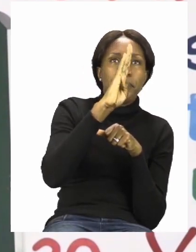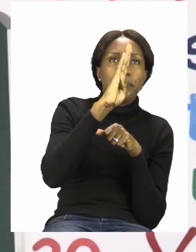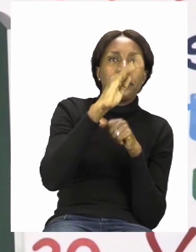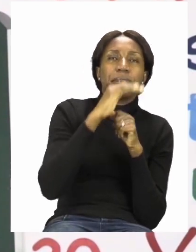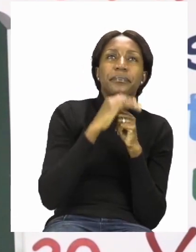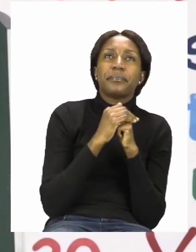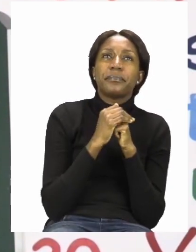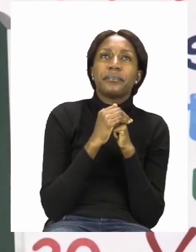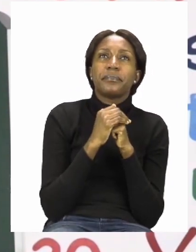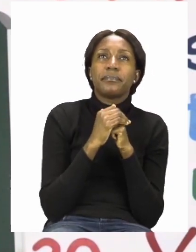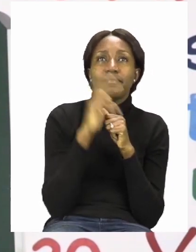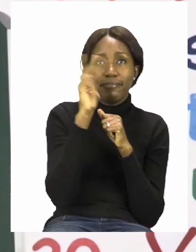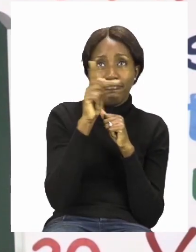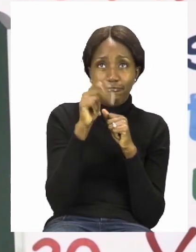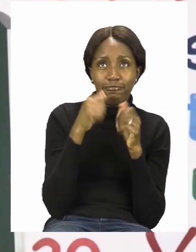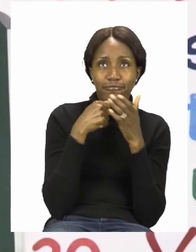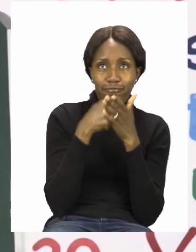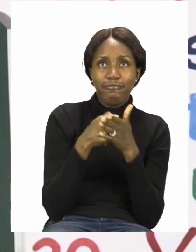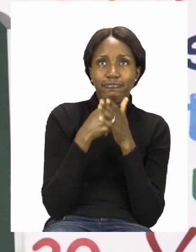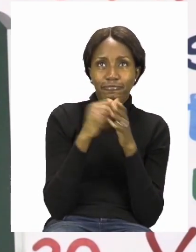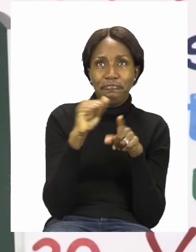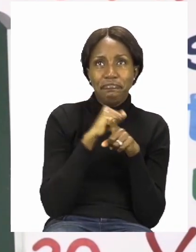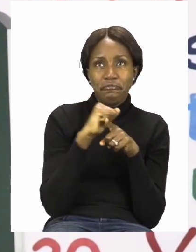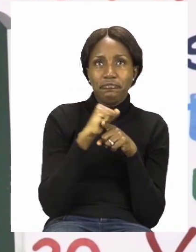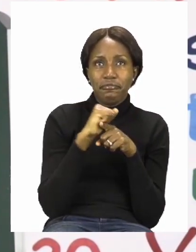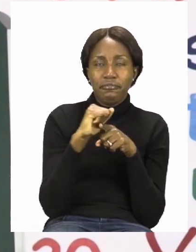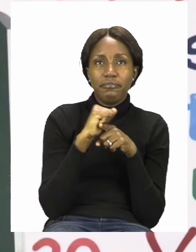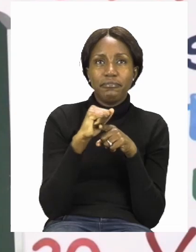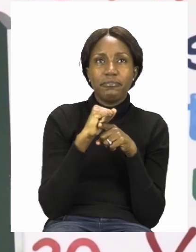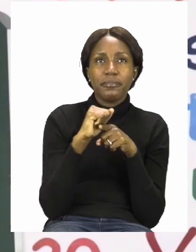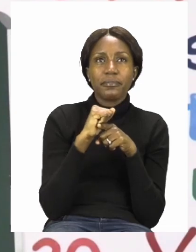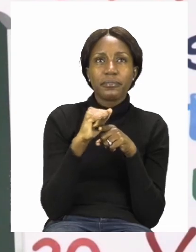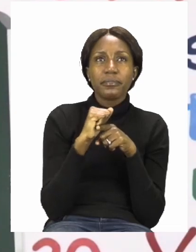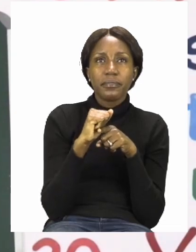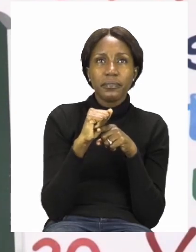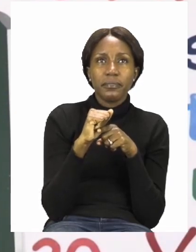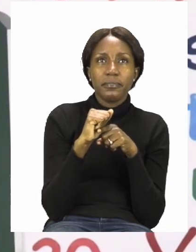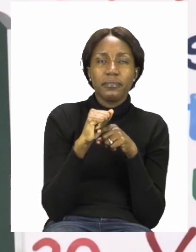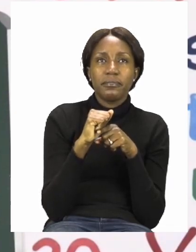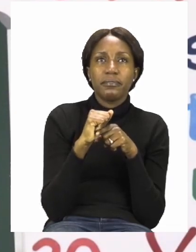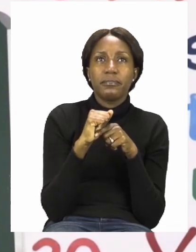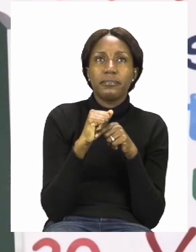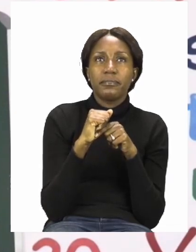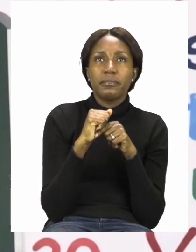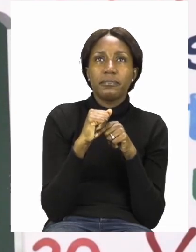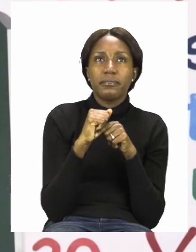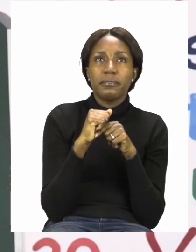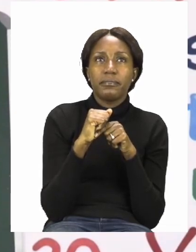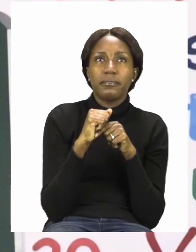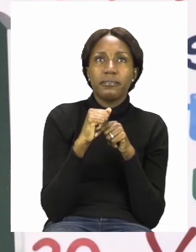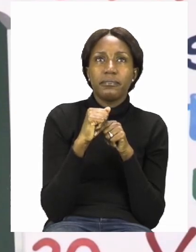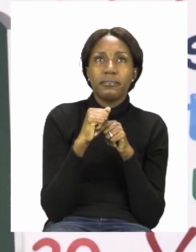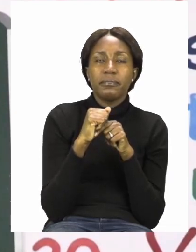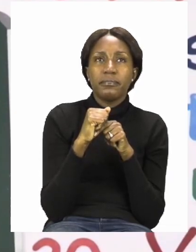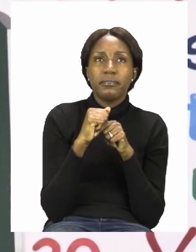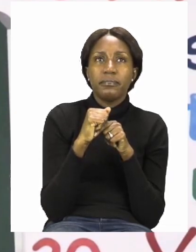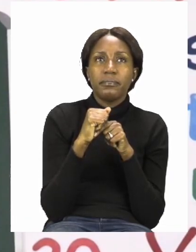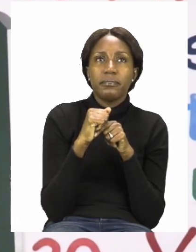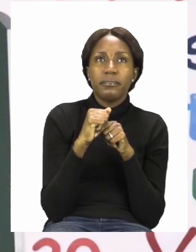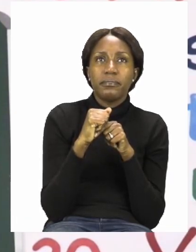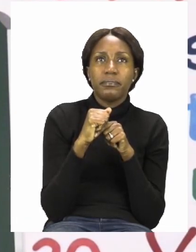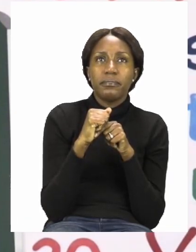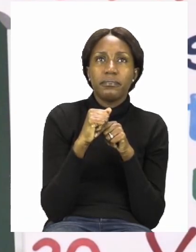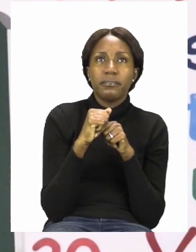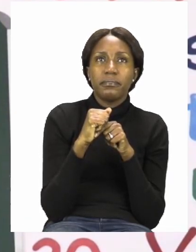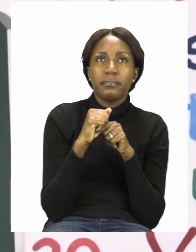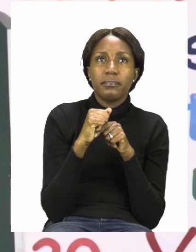Let's try again. Remember, both the head and the tummy must not be bigger than each other.